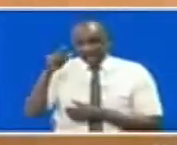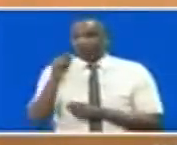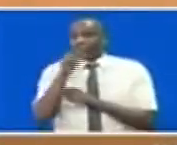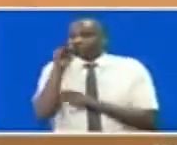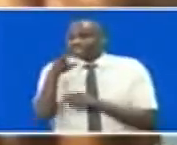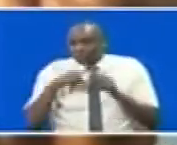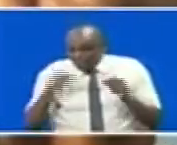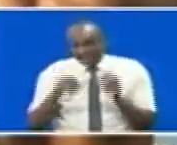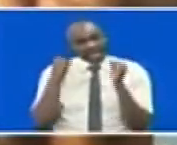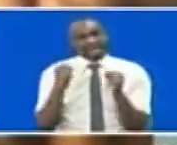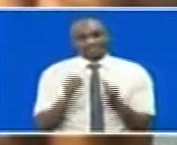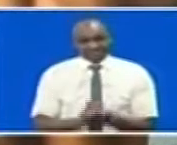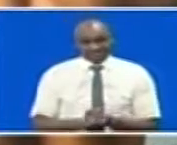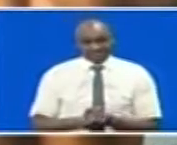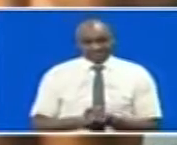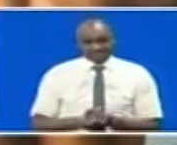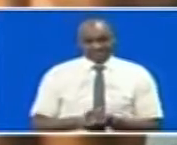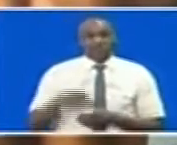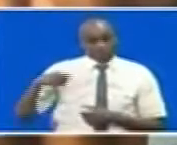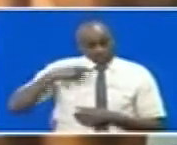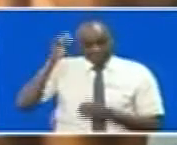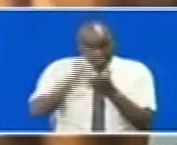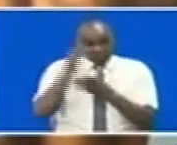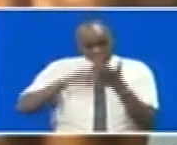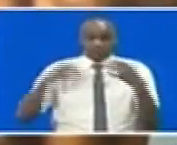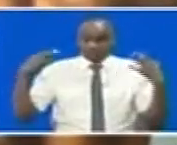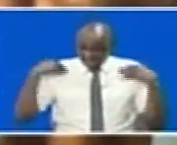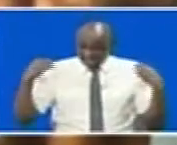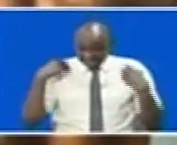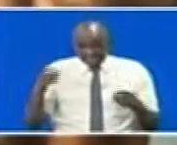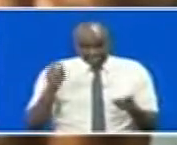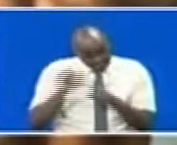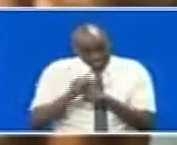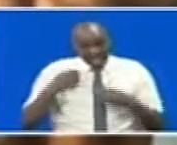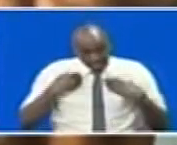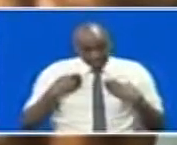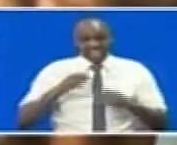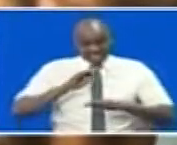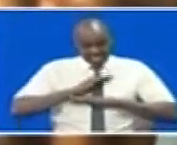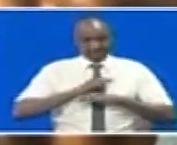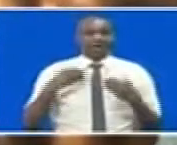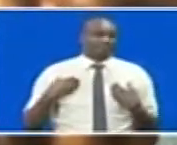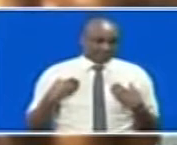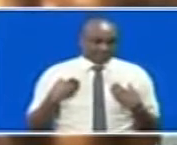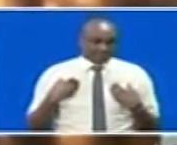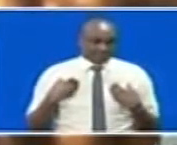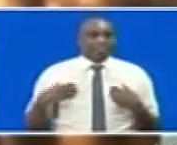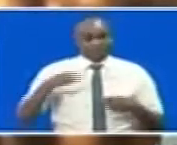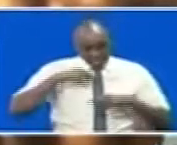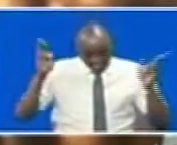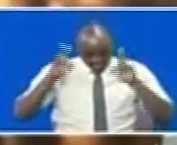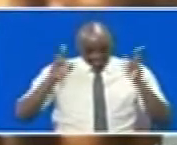tag team. We believe in whatever we have done, and we have done enough training, and we are